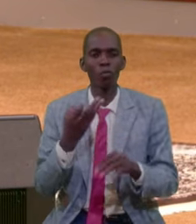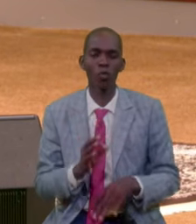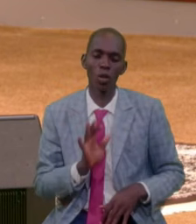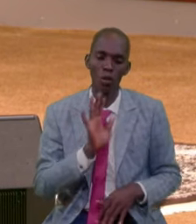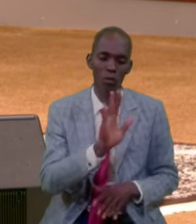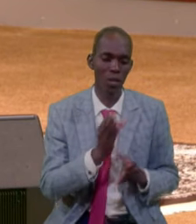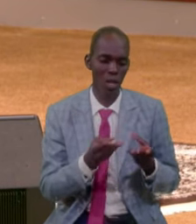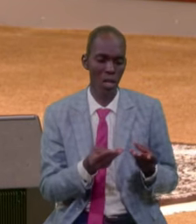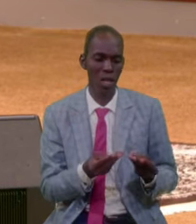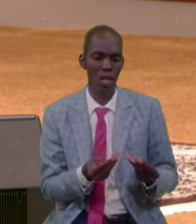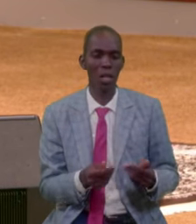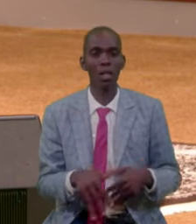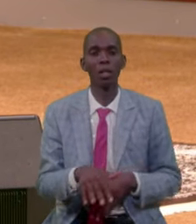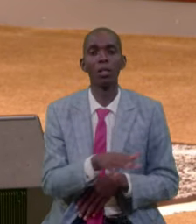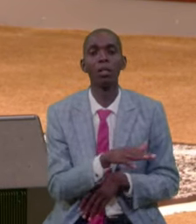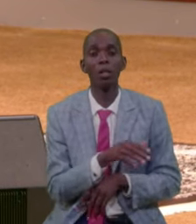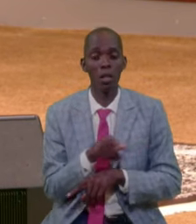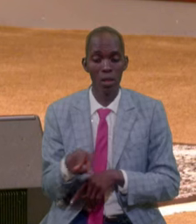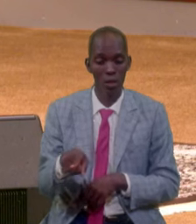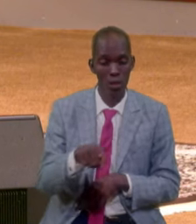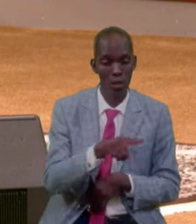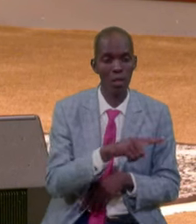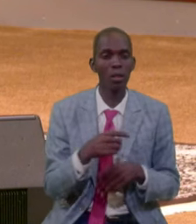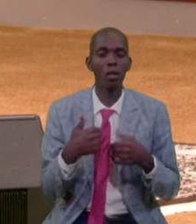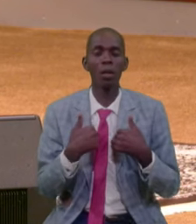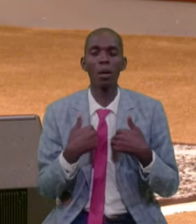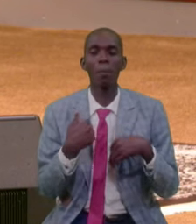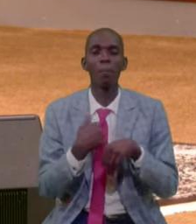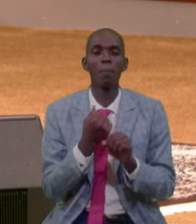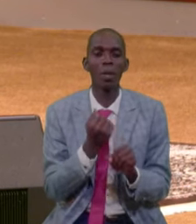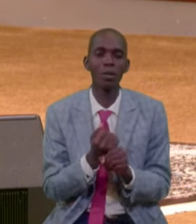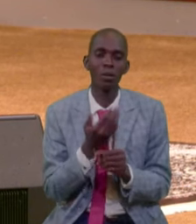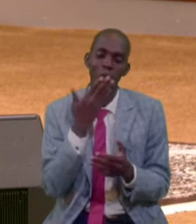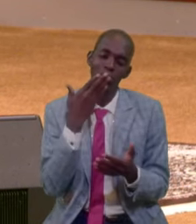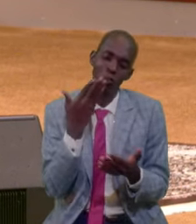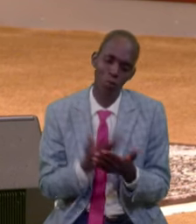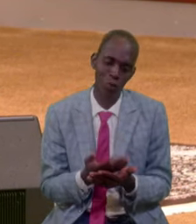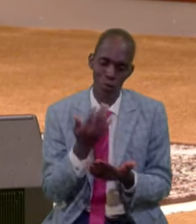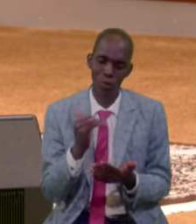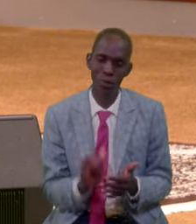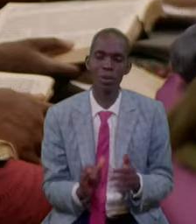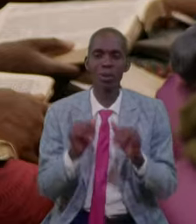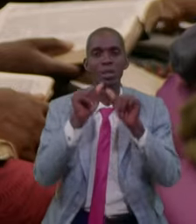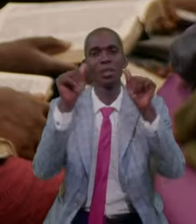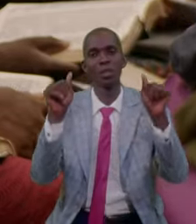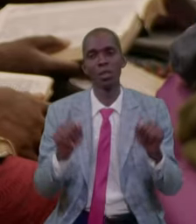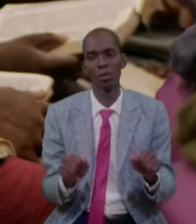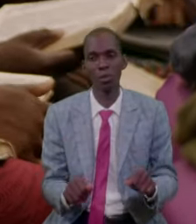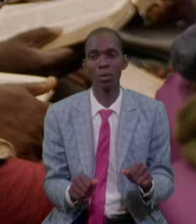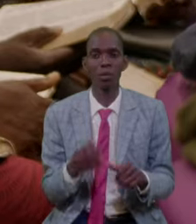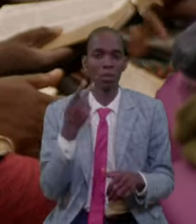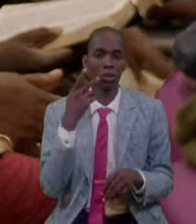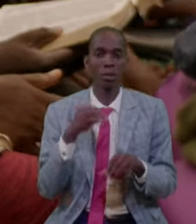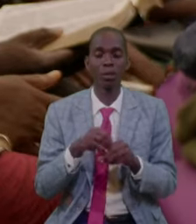land. They have made goodly images. Look at verse 2. In verse 2,